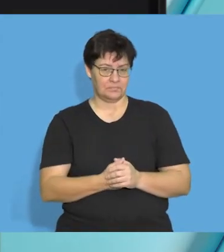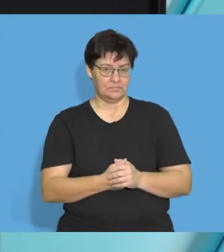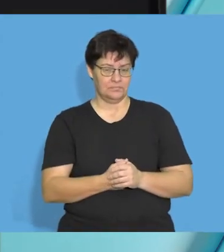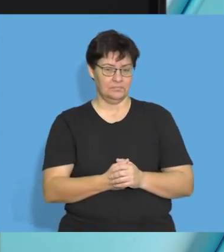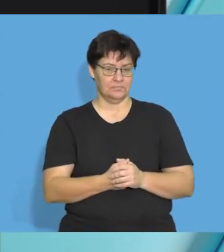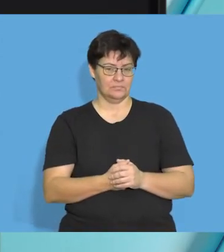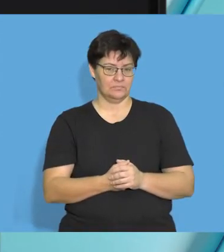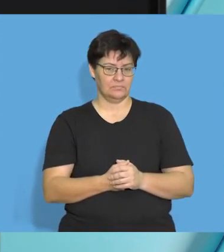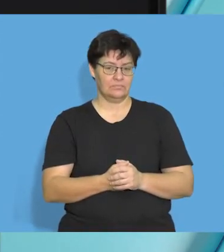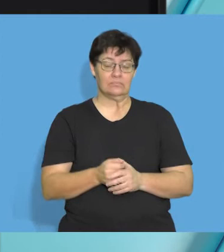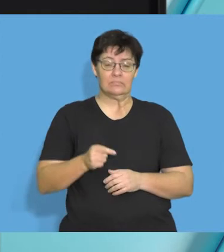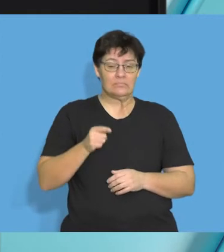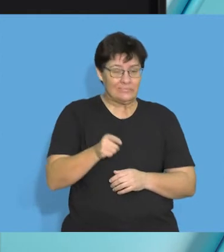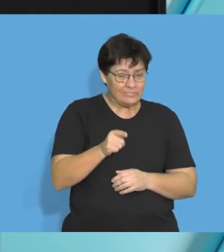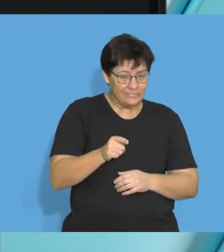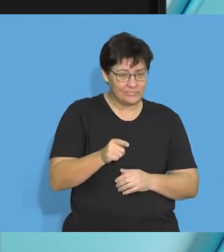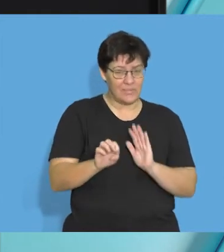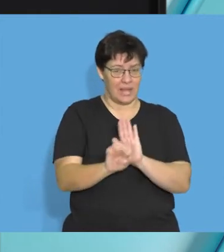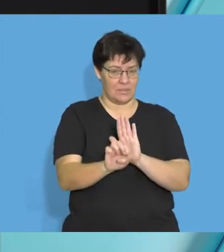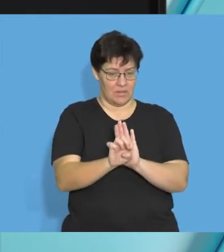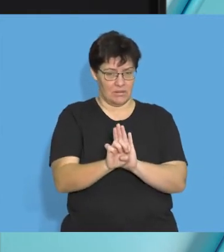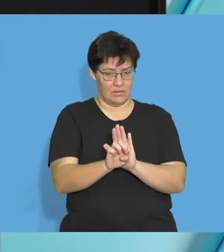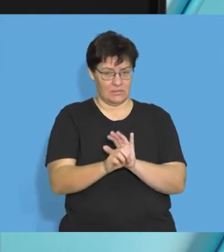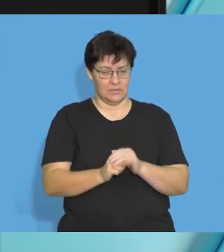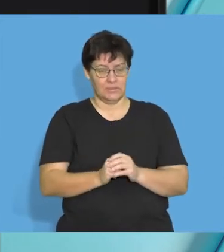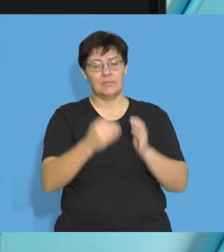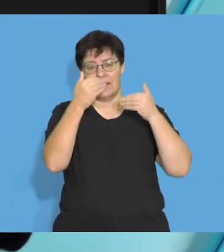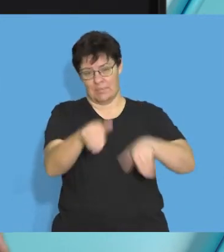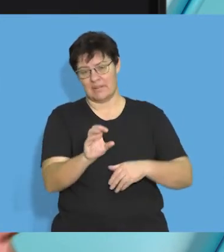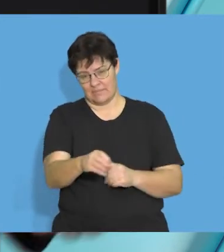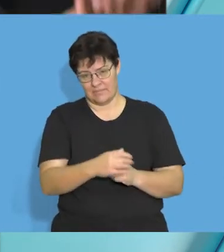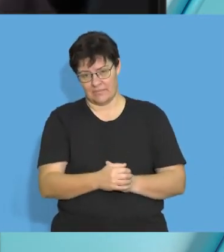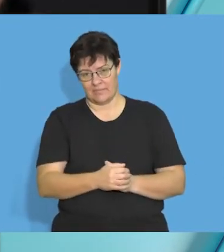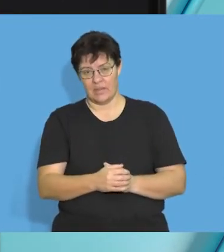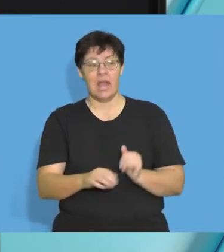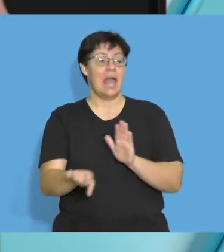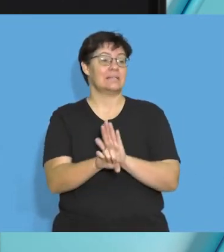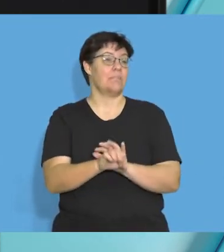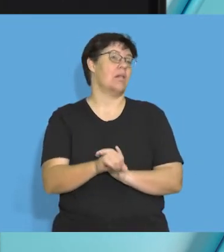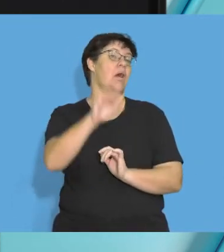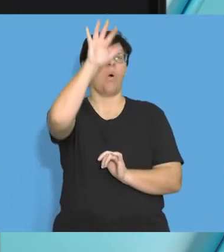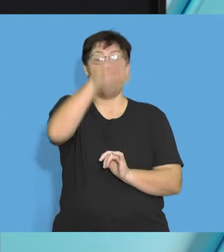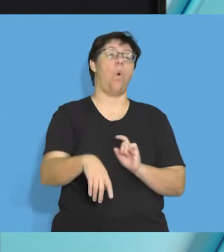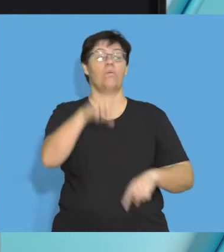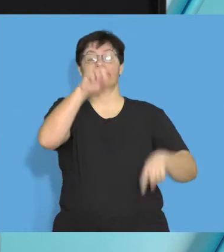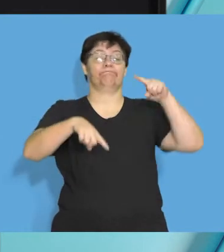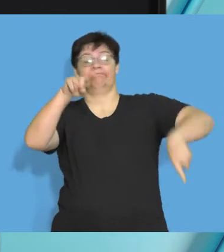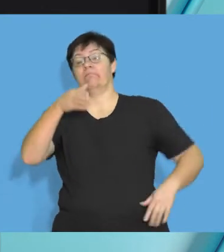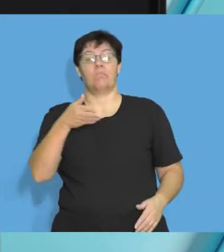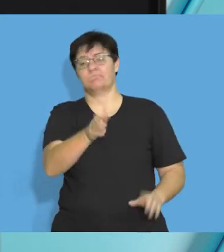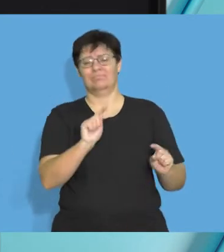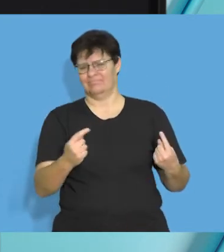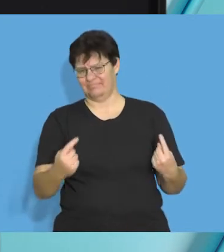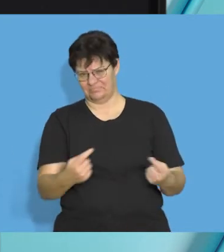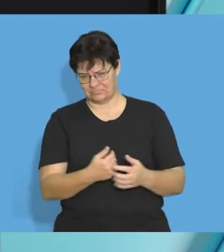In this particular example, obviously it's limited. You can't get an example with all the variables in it, right?